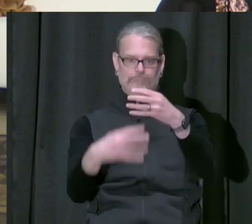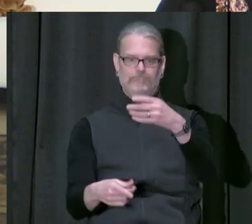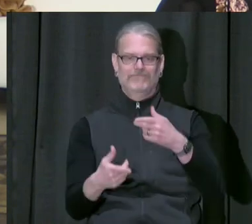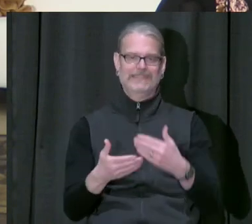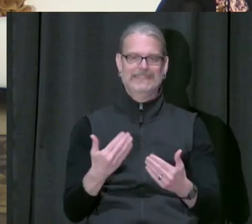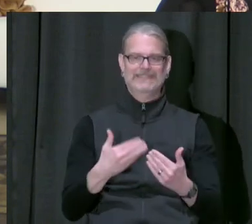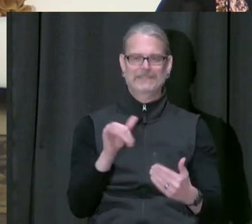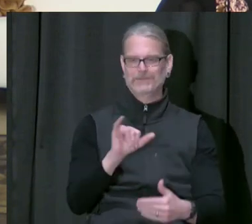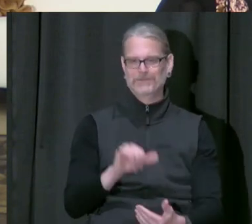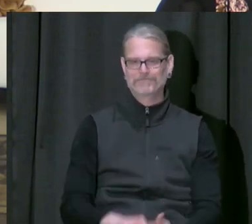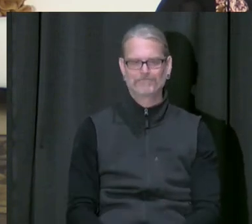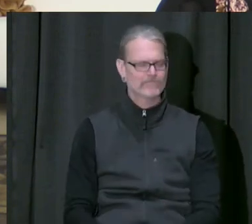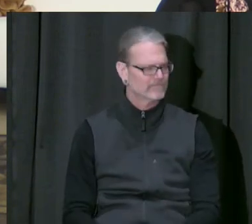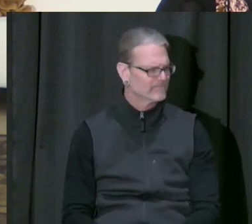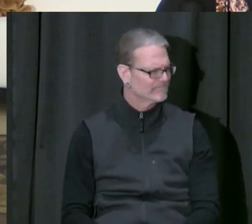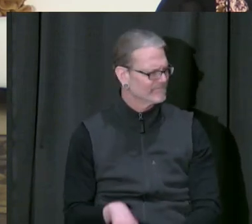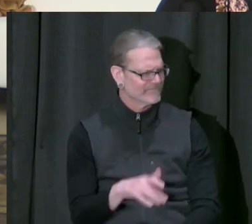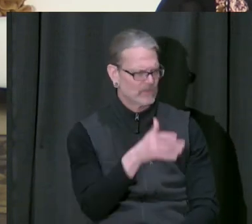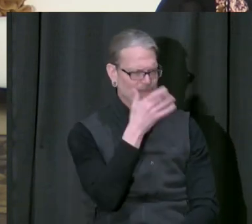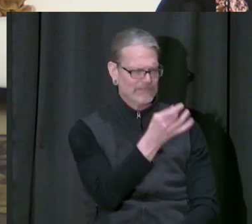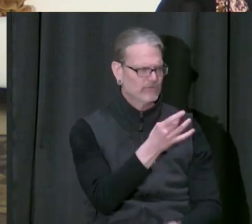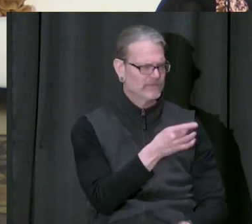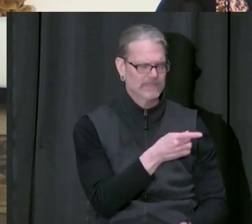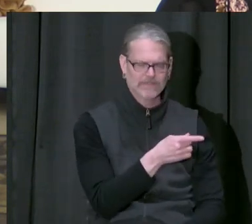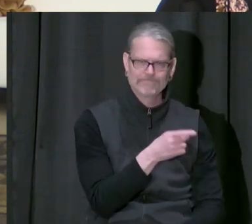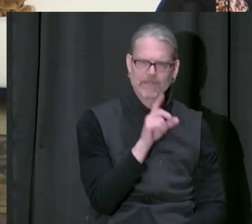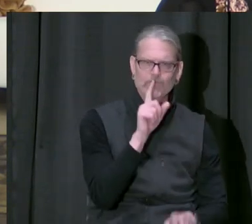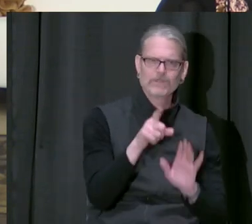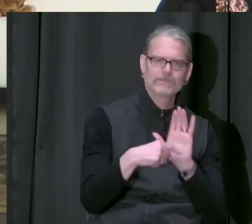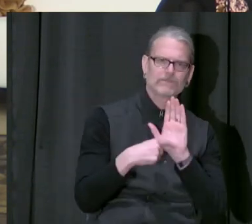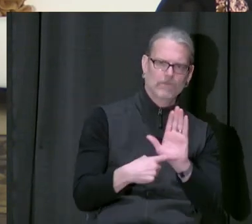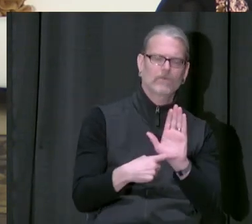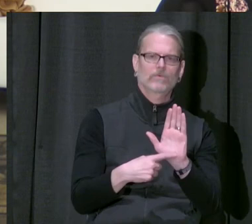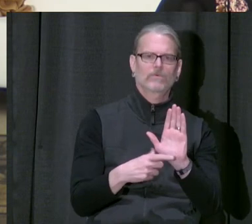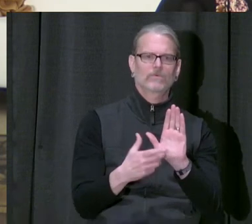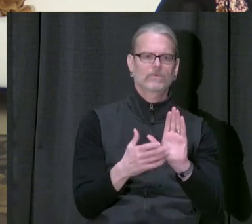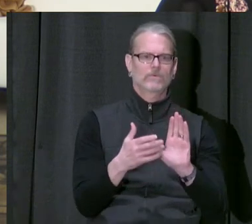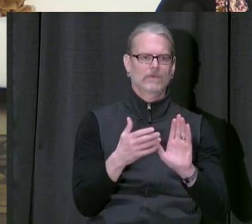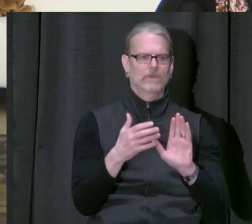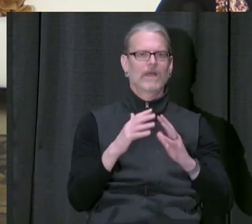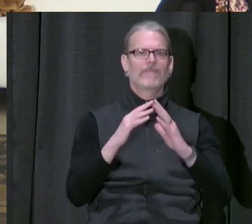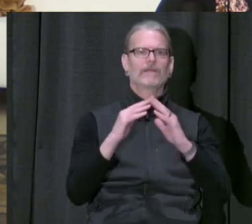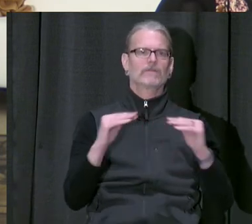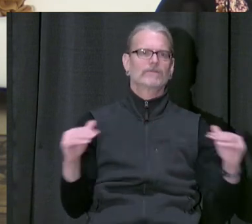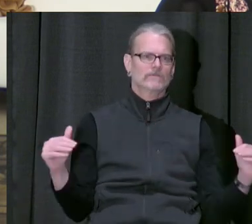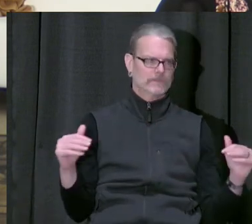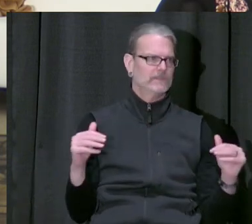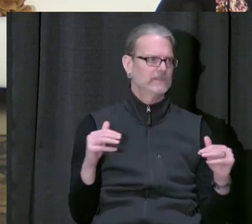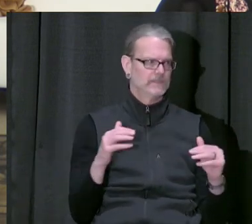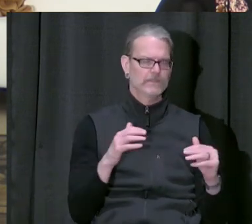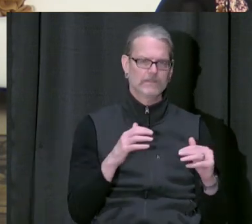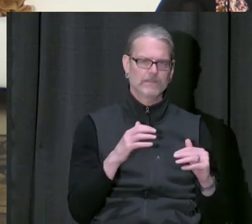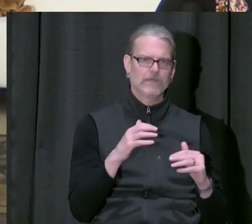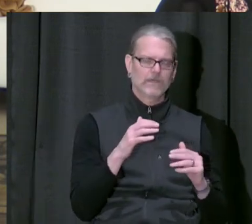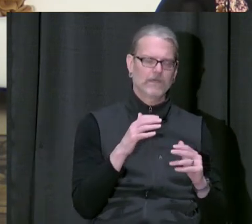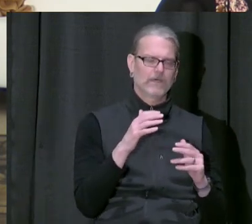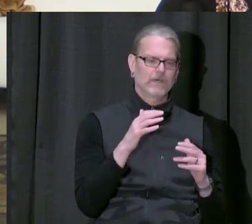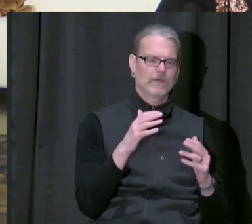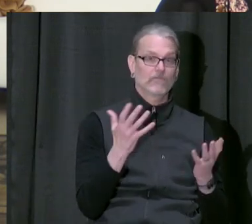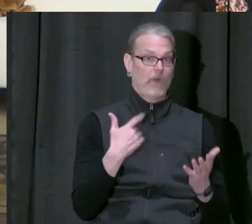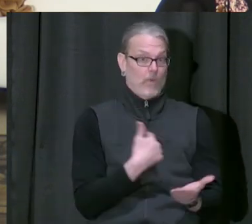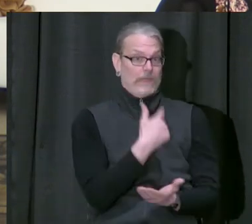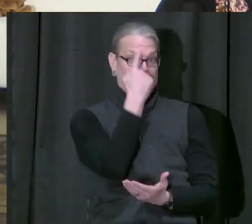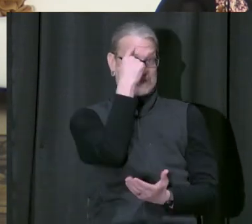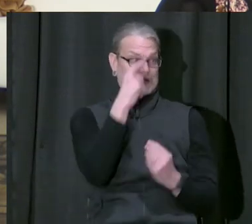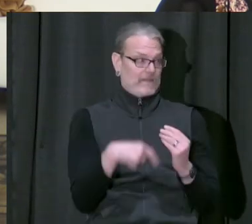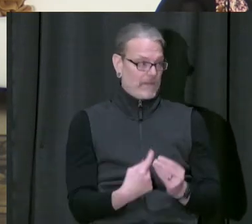That is so interesting, and it's really, you know, it really illustrates kind of the diversity of things that we think about.